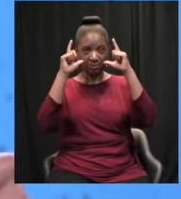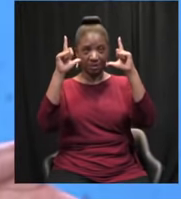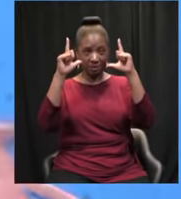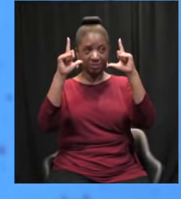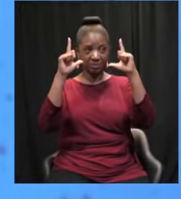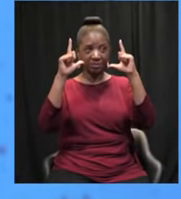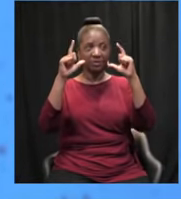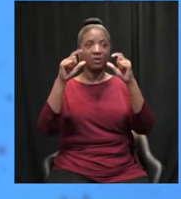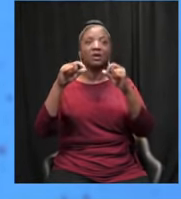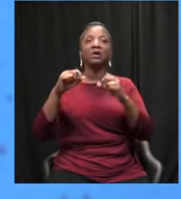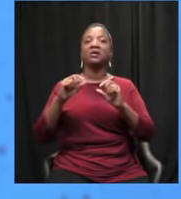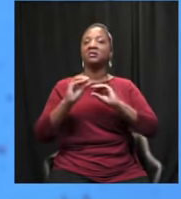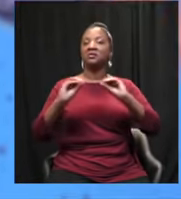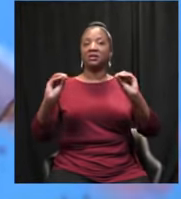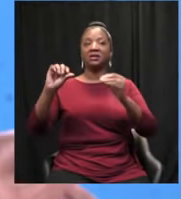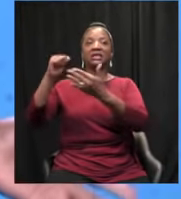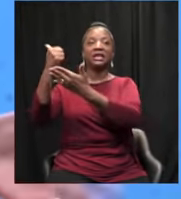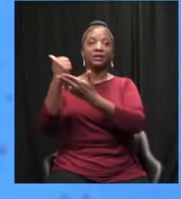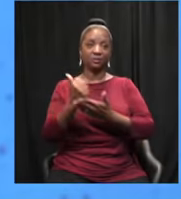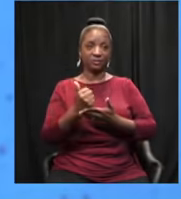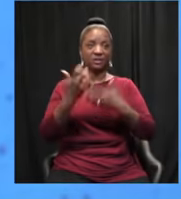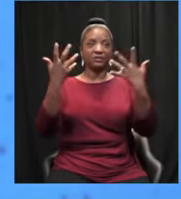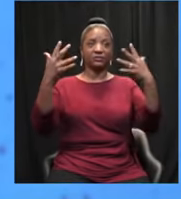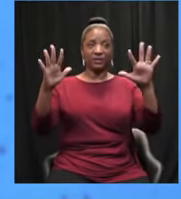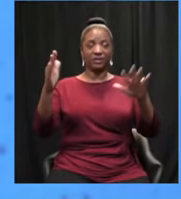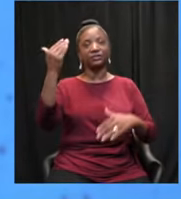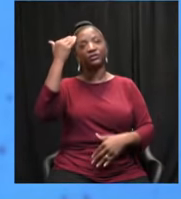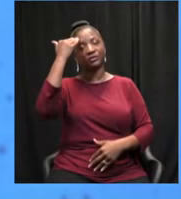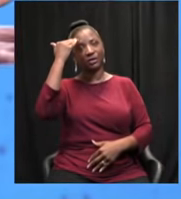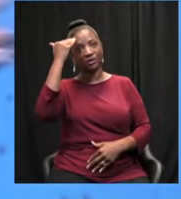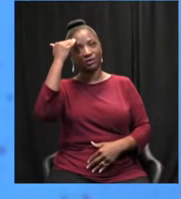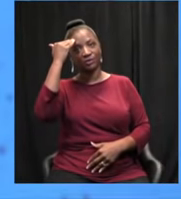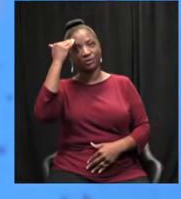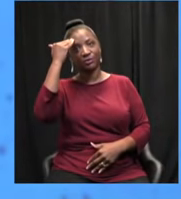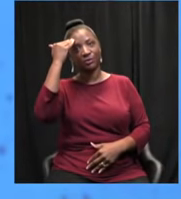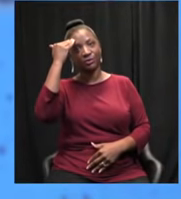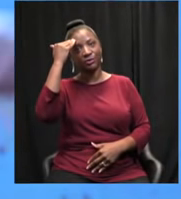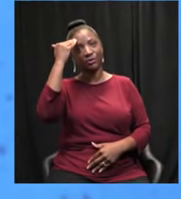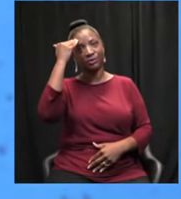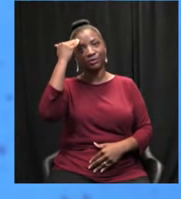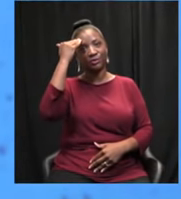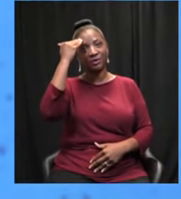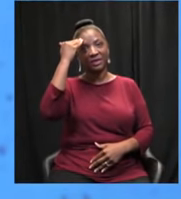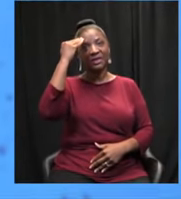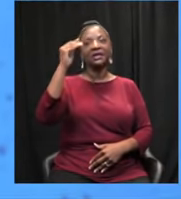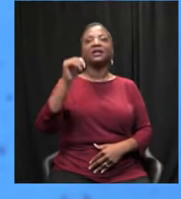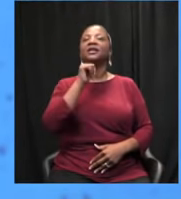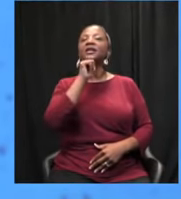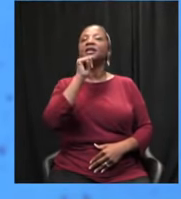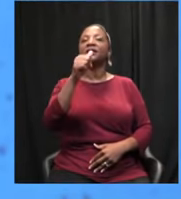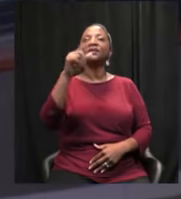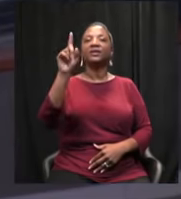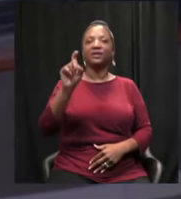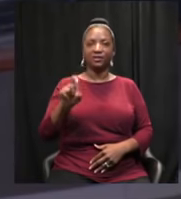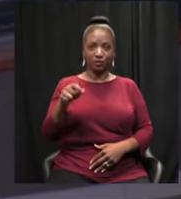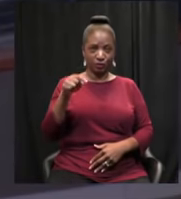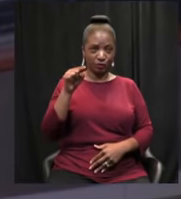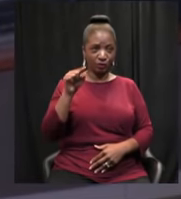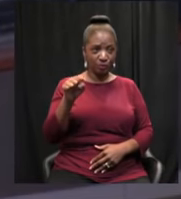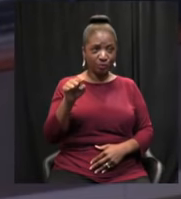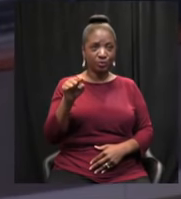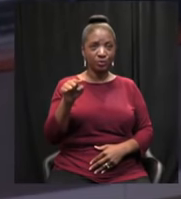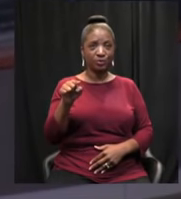already knows. He is the self-existent and he is self-sufficient. He doesn't need you. He has everything that he needs.